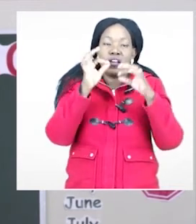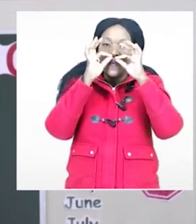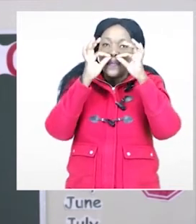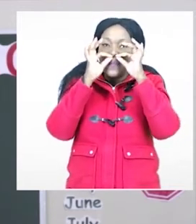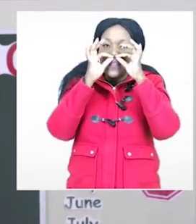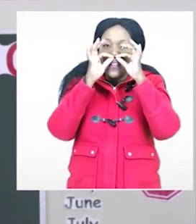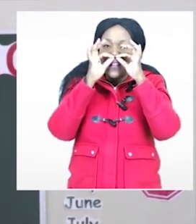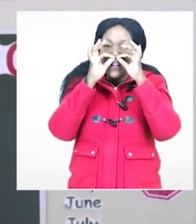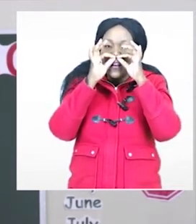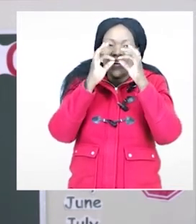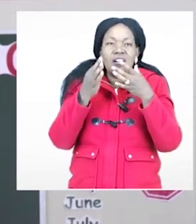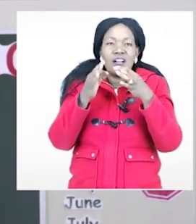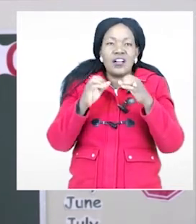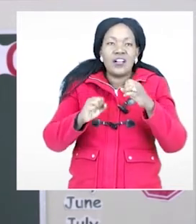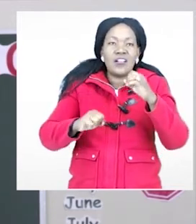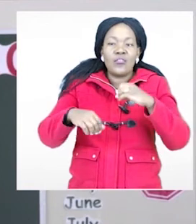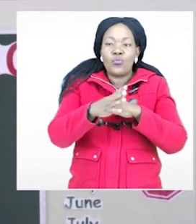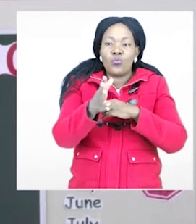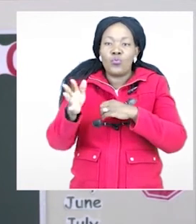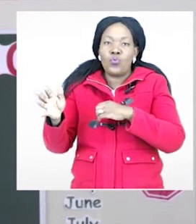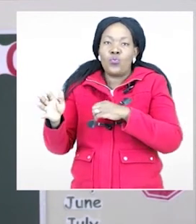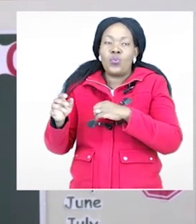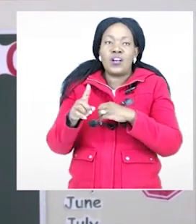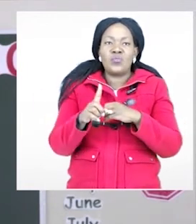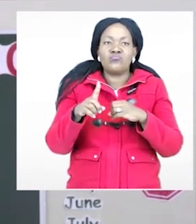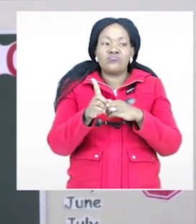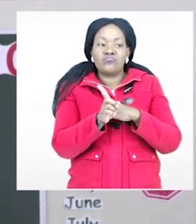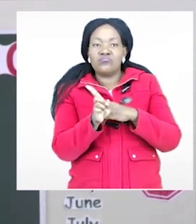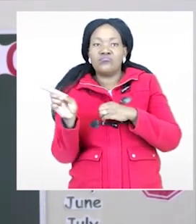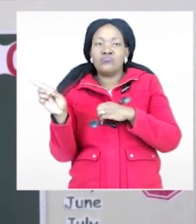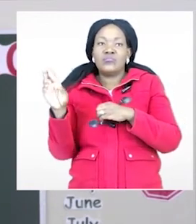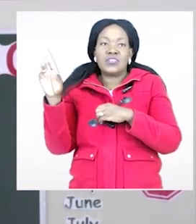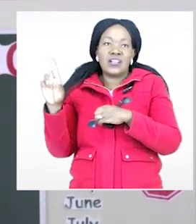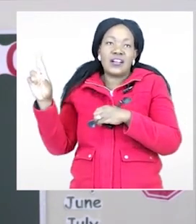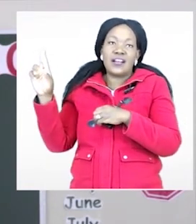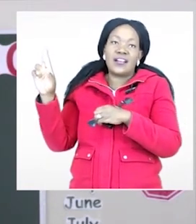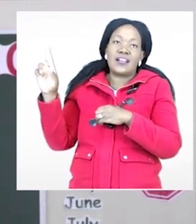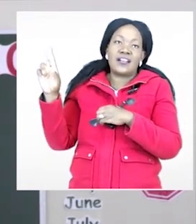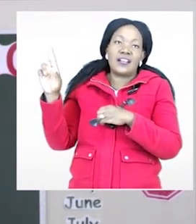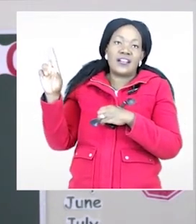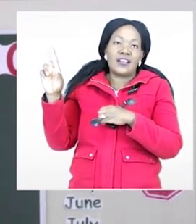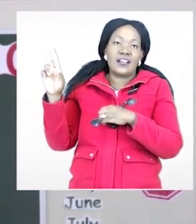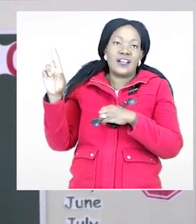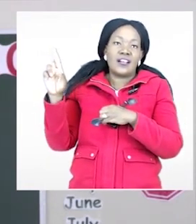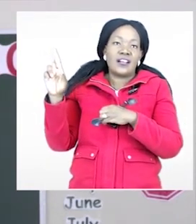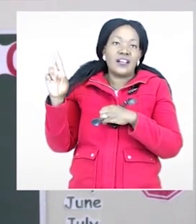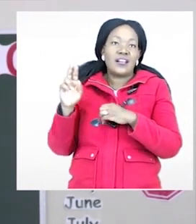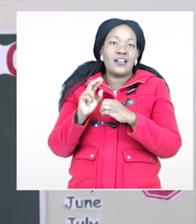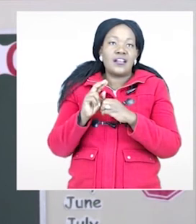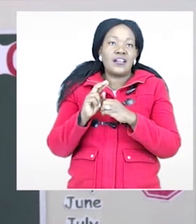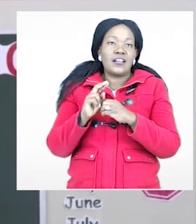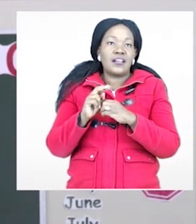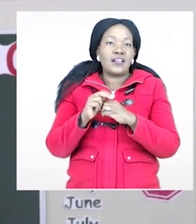water this direction, coming towards me. So the bunnies are going that direction, the hippo is